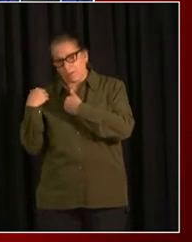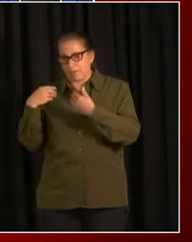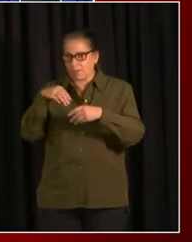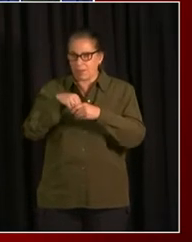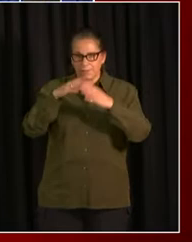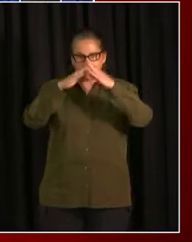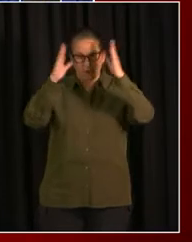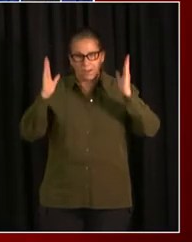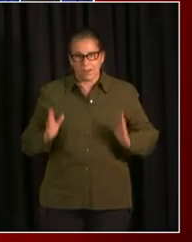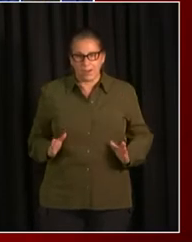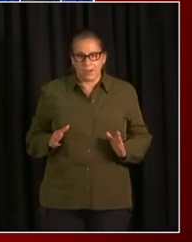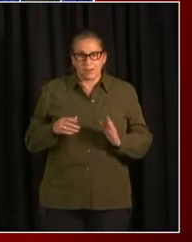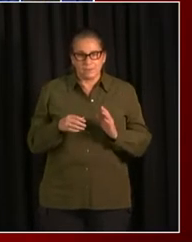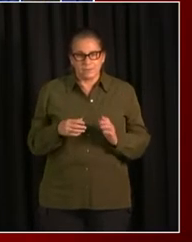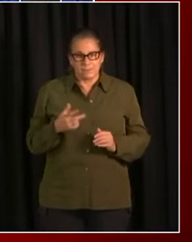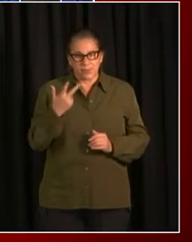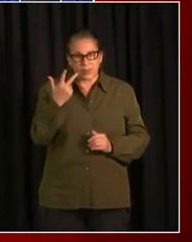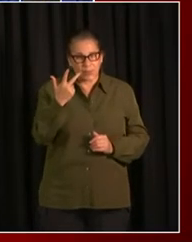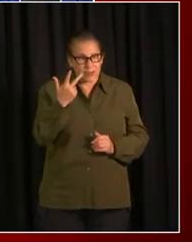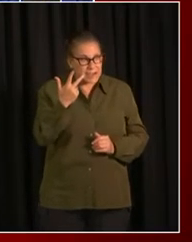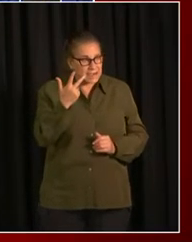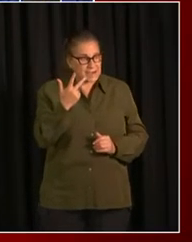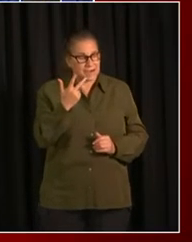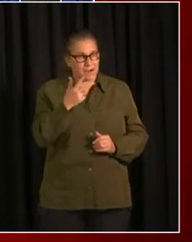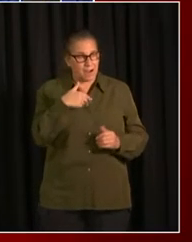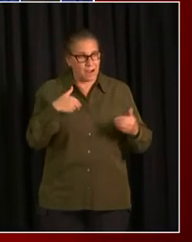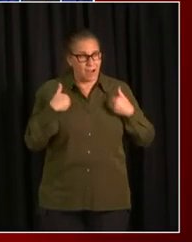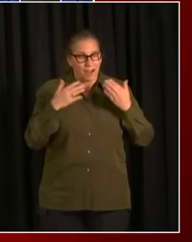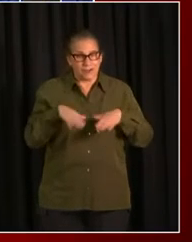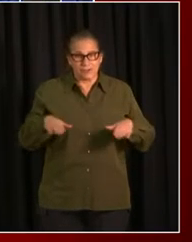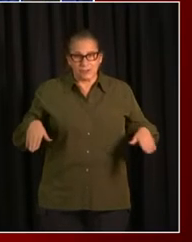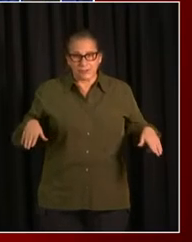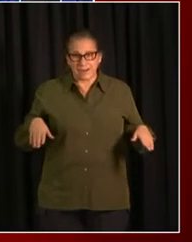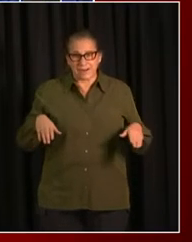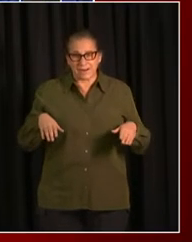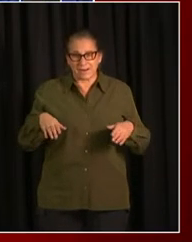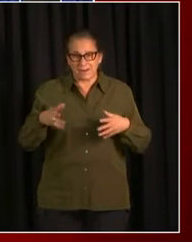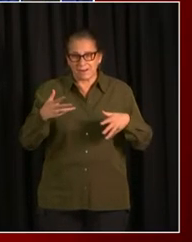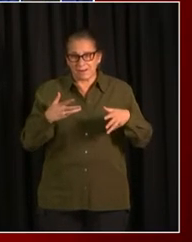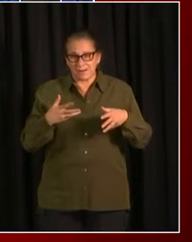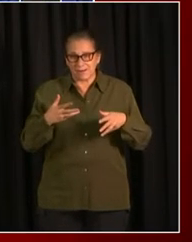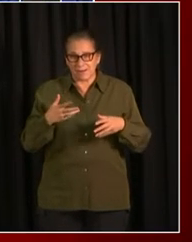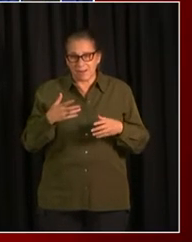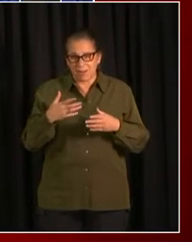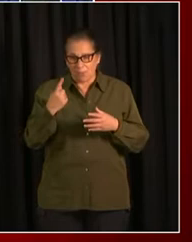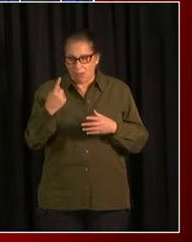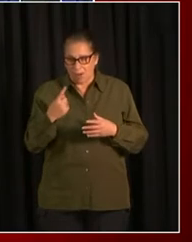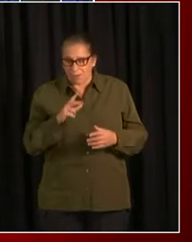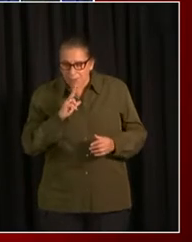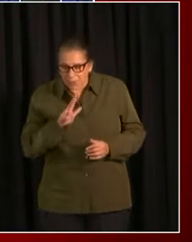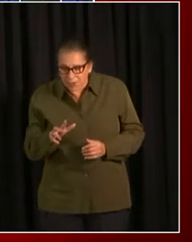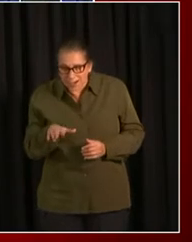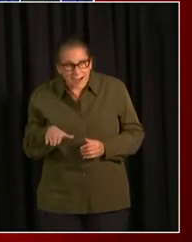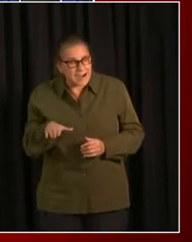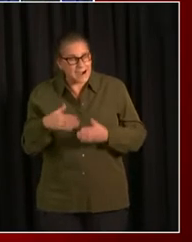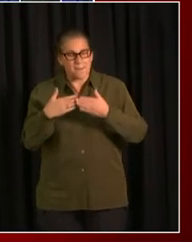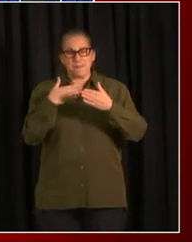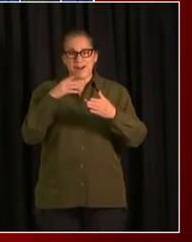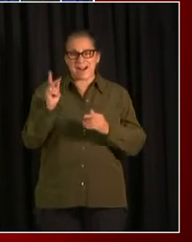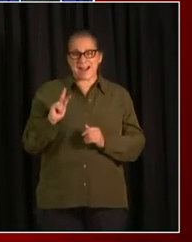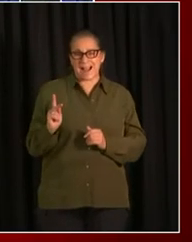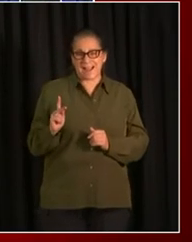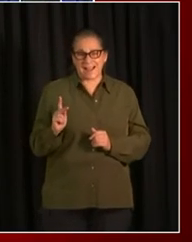am now caring for their 3 young children while they're working. One is pre-K 3. She's 3 and will be 4 next